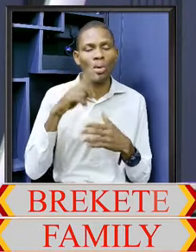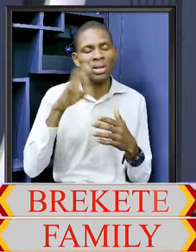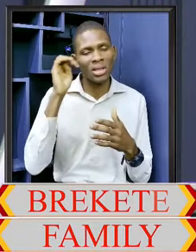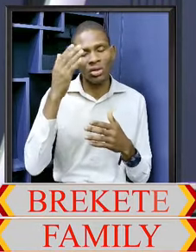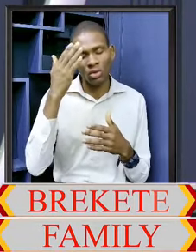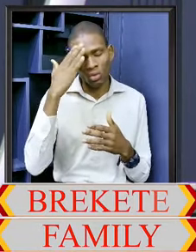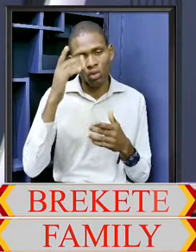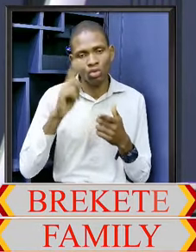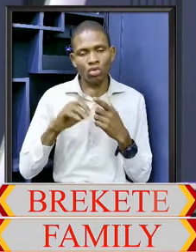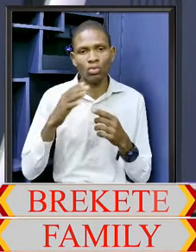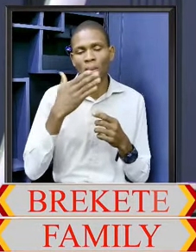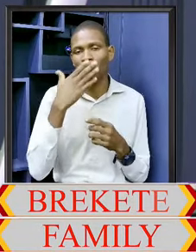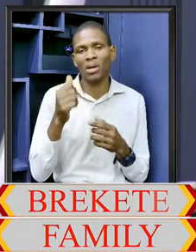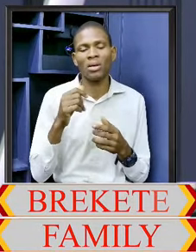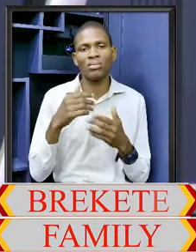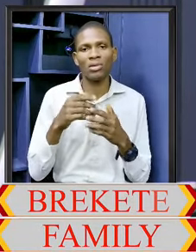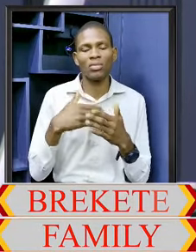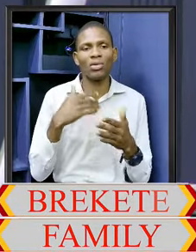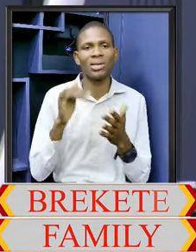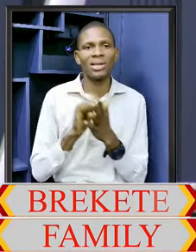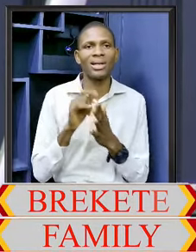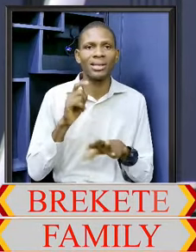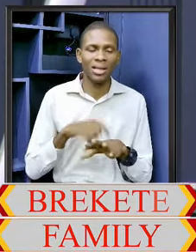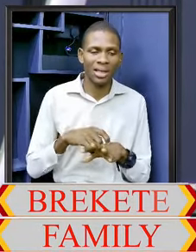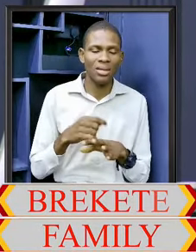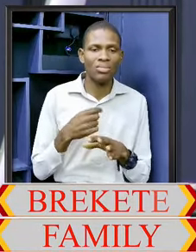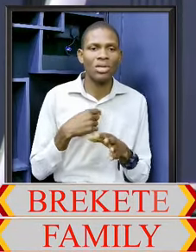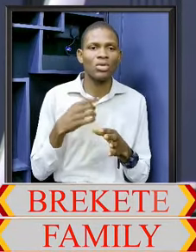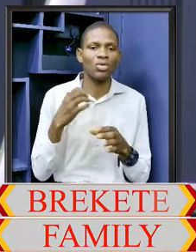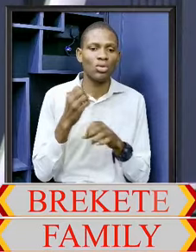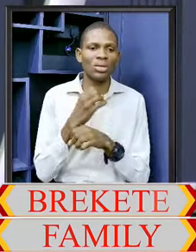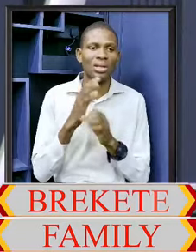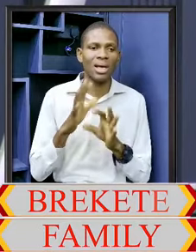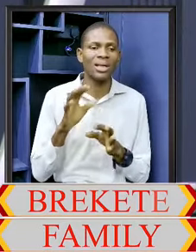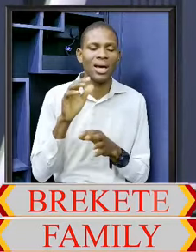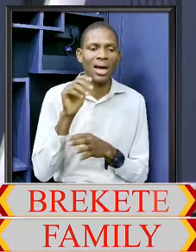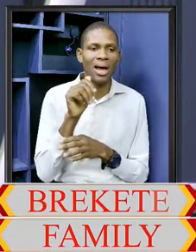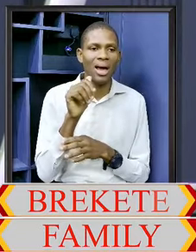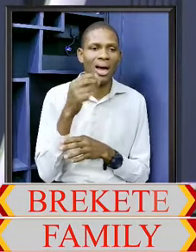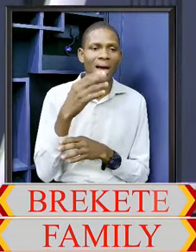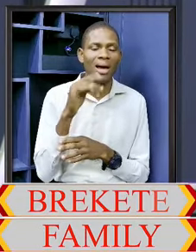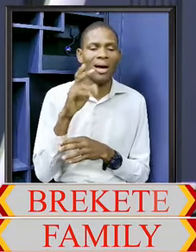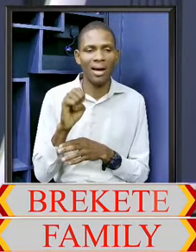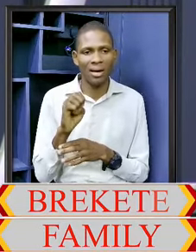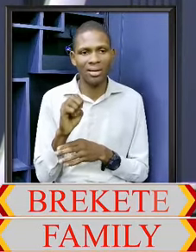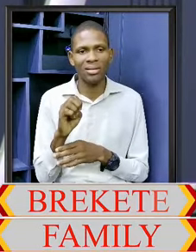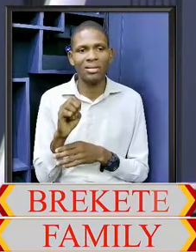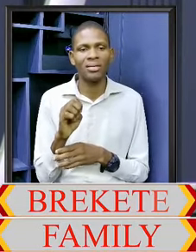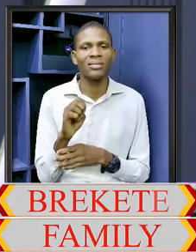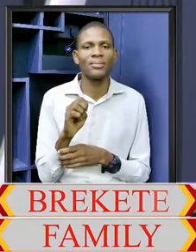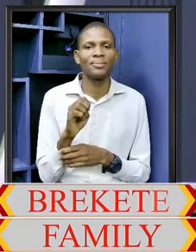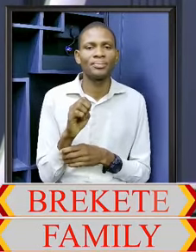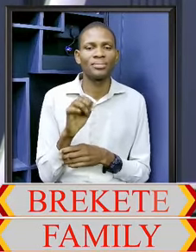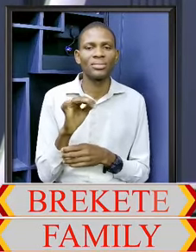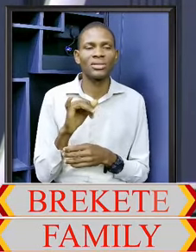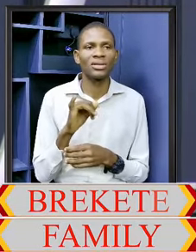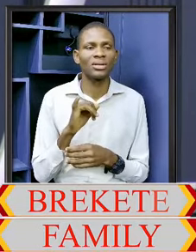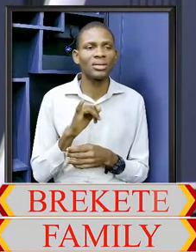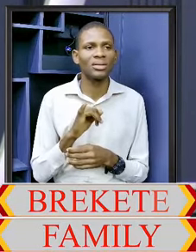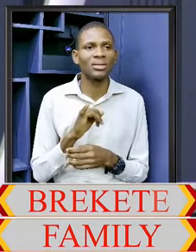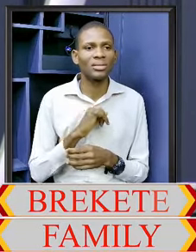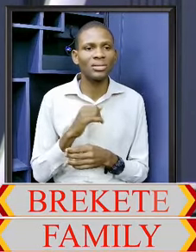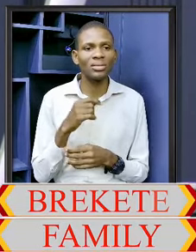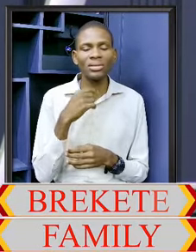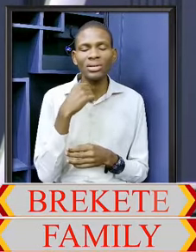best. But before that time, me will be consultant Ike, aka Ogaranyani Mechineke. Na me they talk